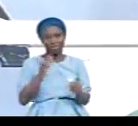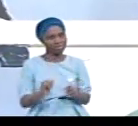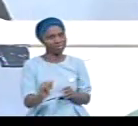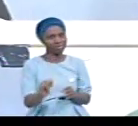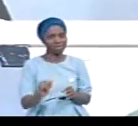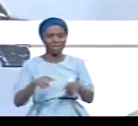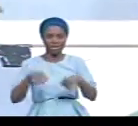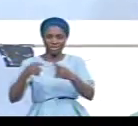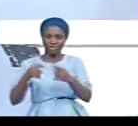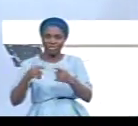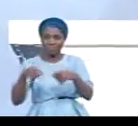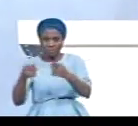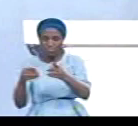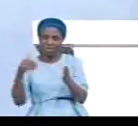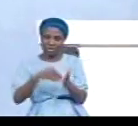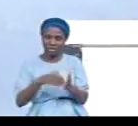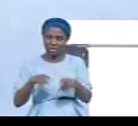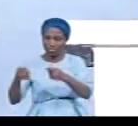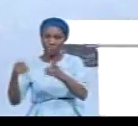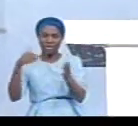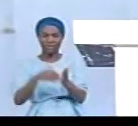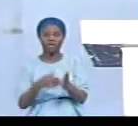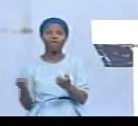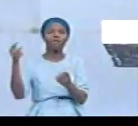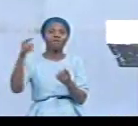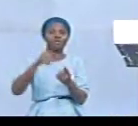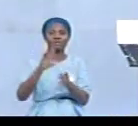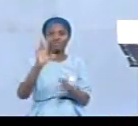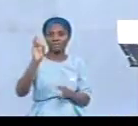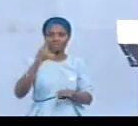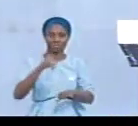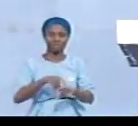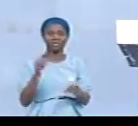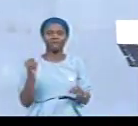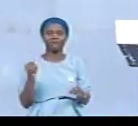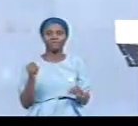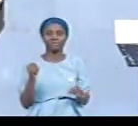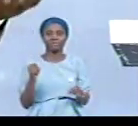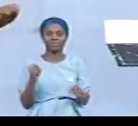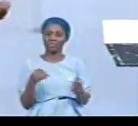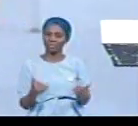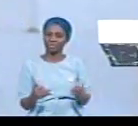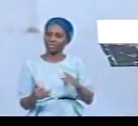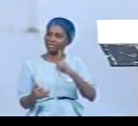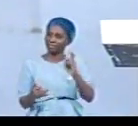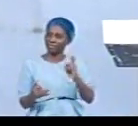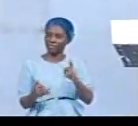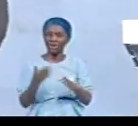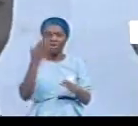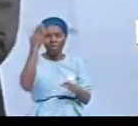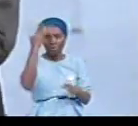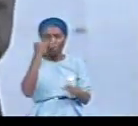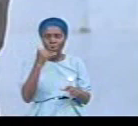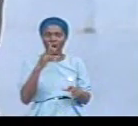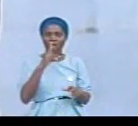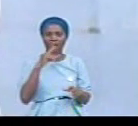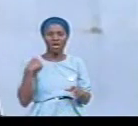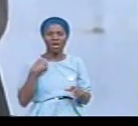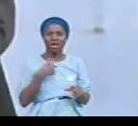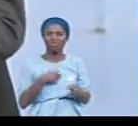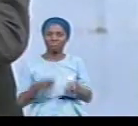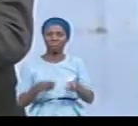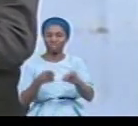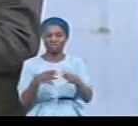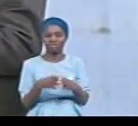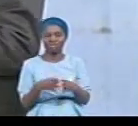go again, until 7 times. Well, we're so much in a hurry, by the way. when you are praying and